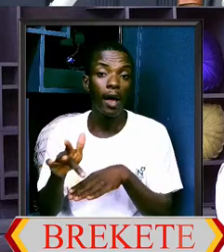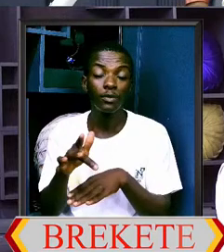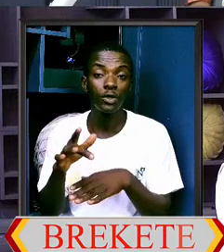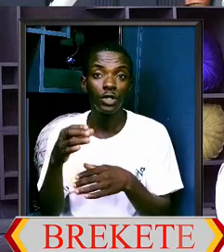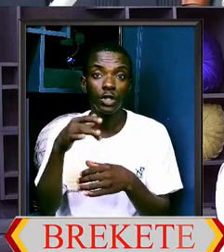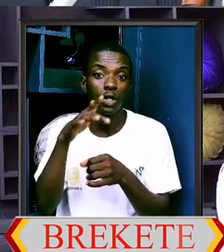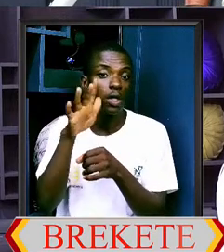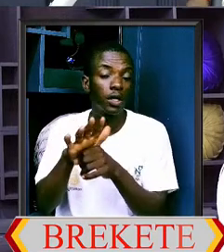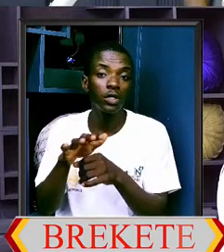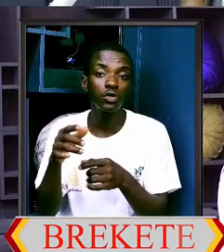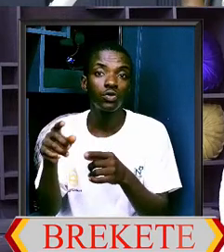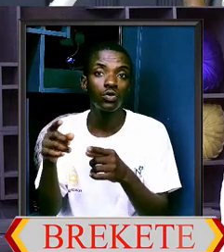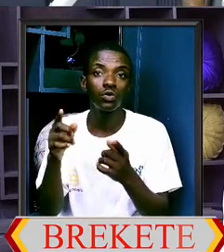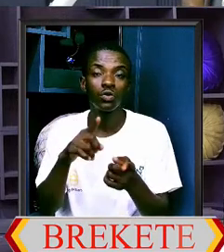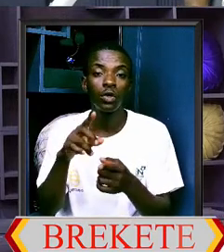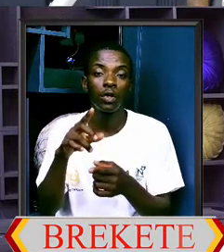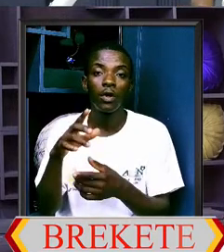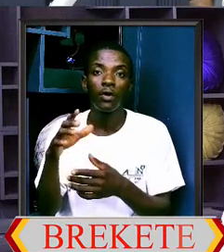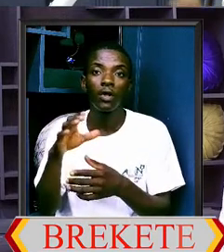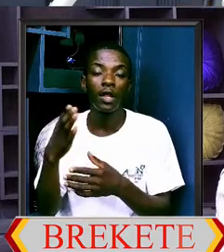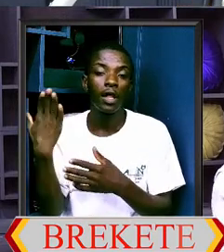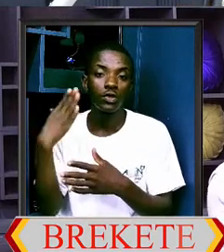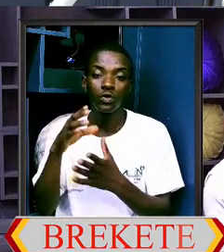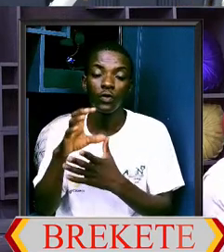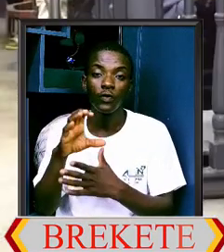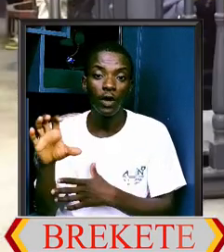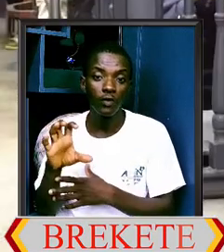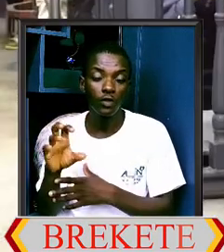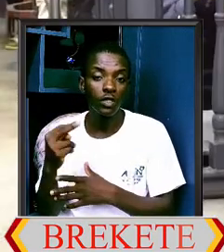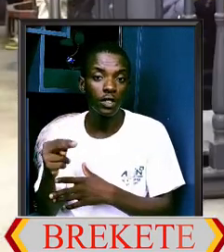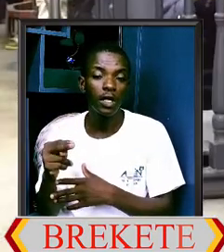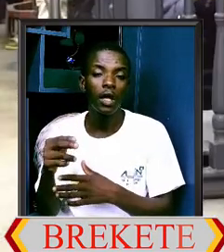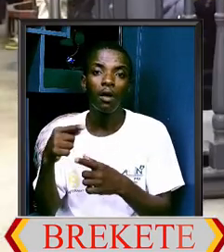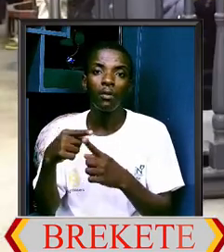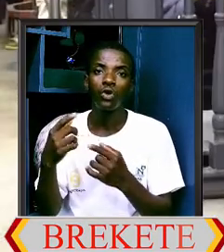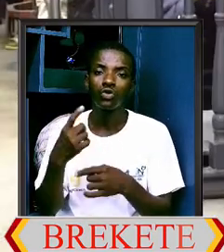naira. Count on 25. Last week, 500 naira. This week,